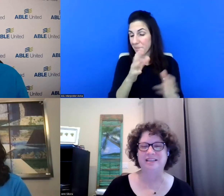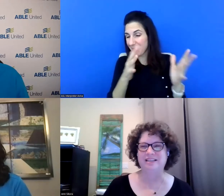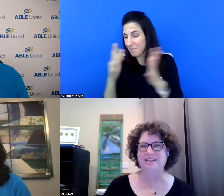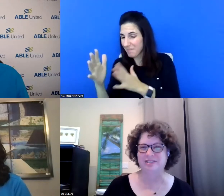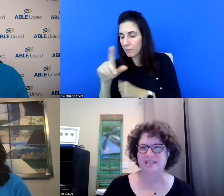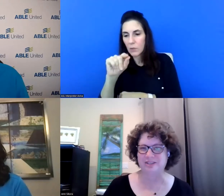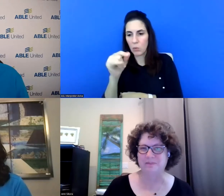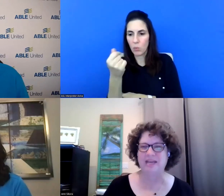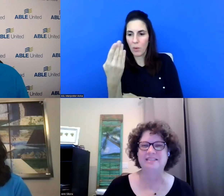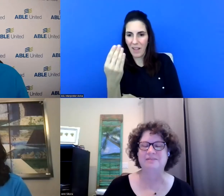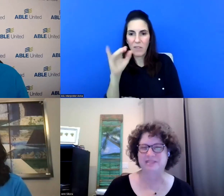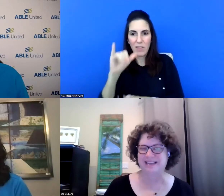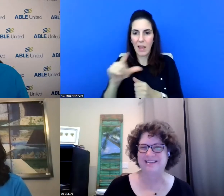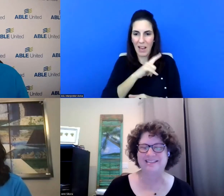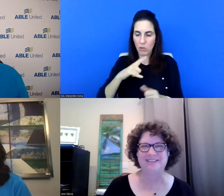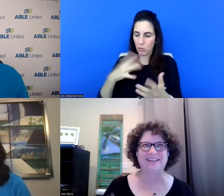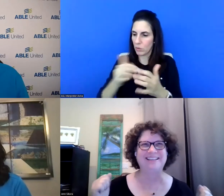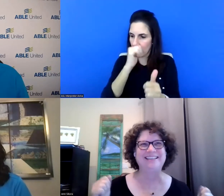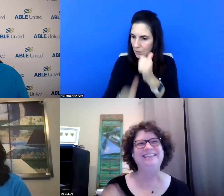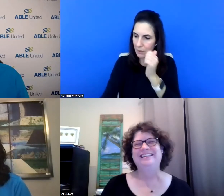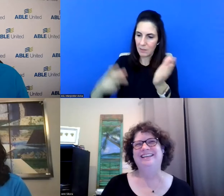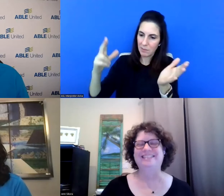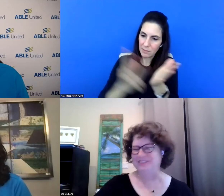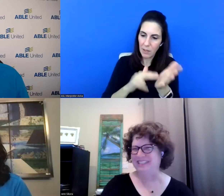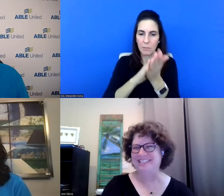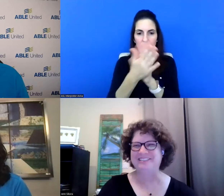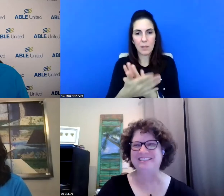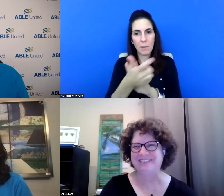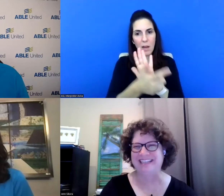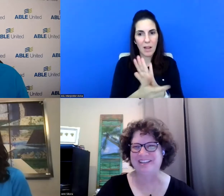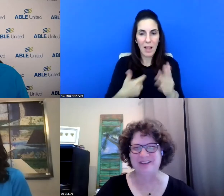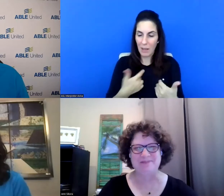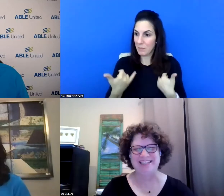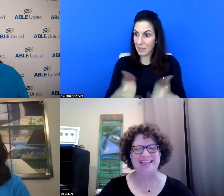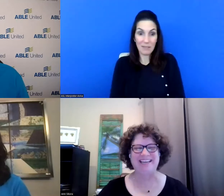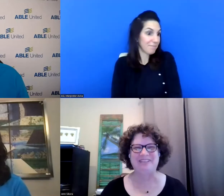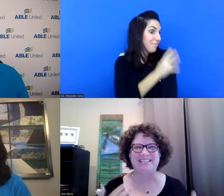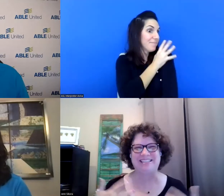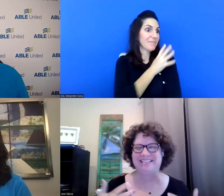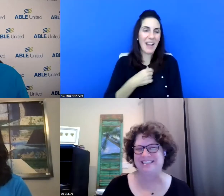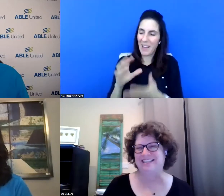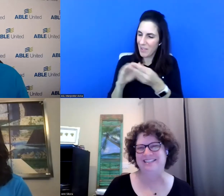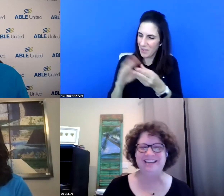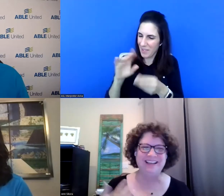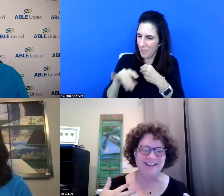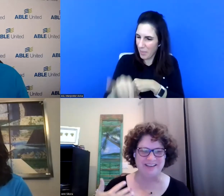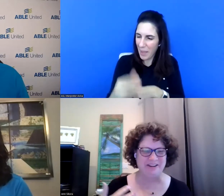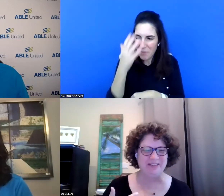2014, the legislation passed and was signed into law. I still get chills when I talk about that because it's just